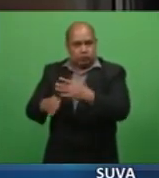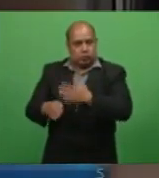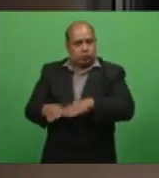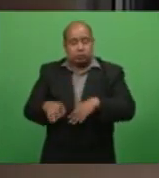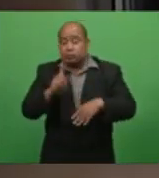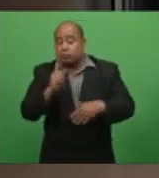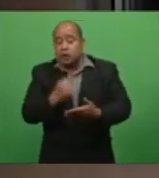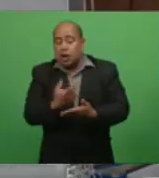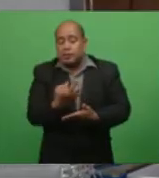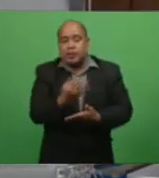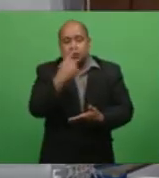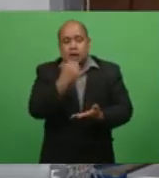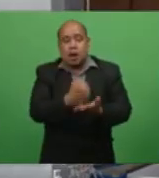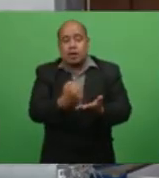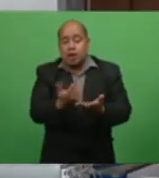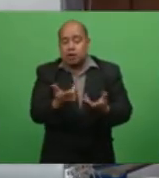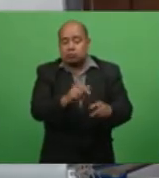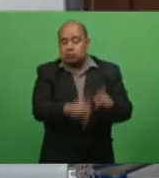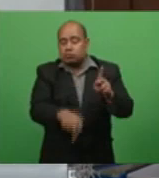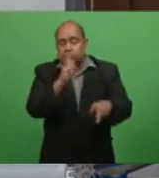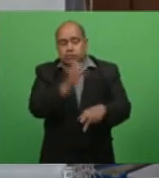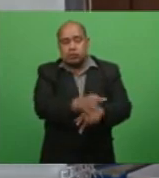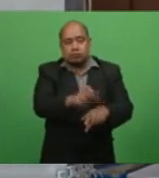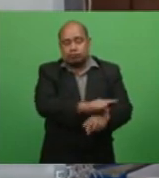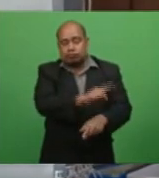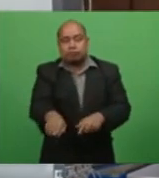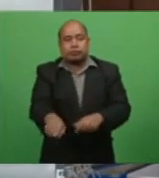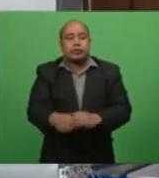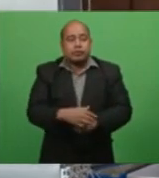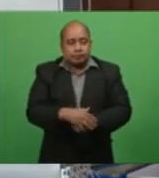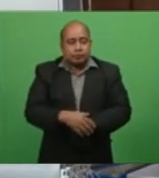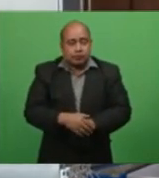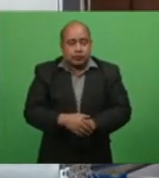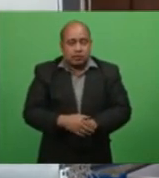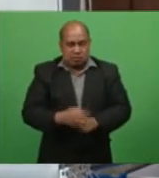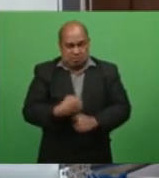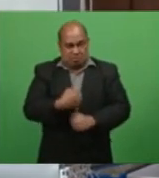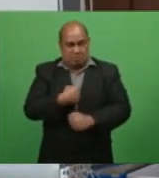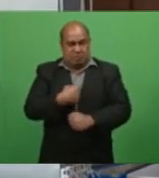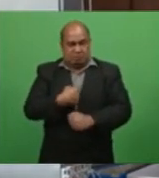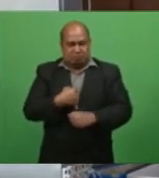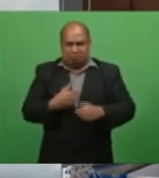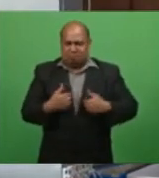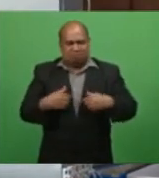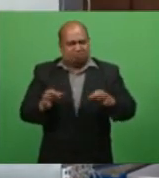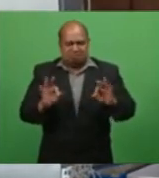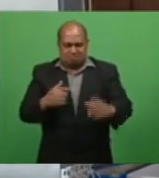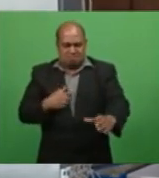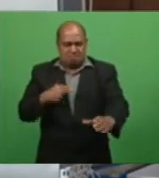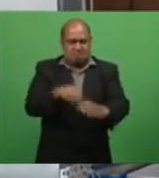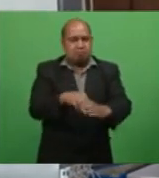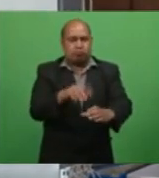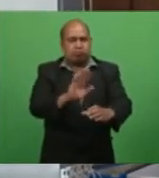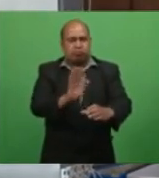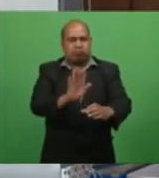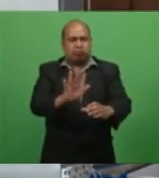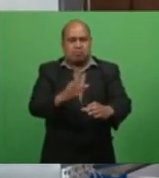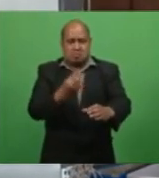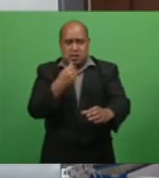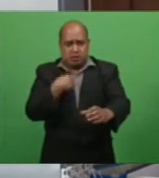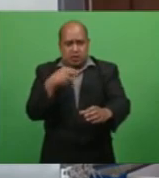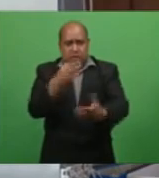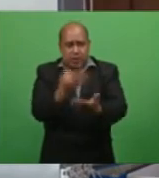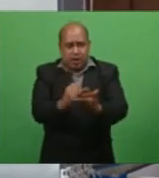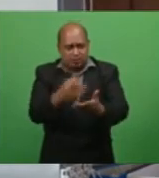processes of the party. I mean, at the moment, I do not have any involvement in the finances. I do